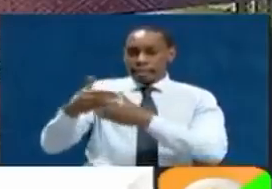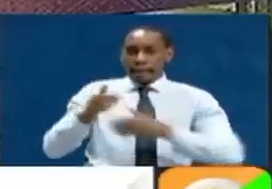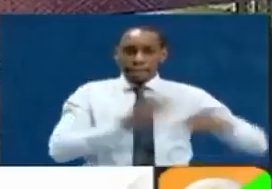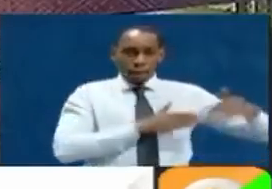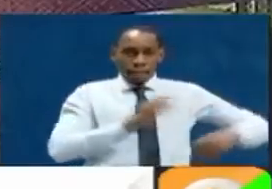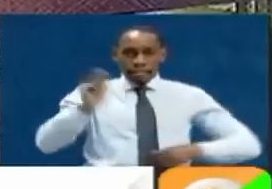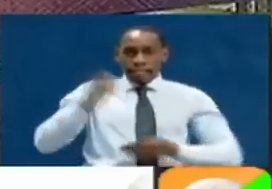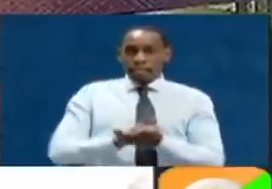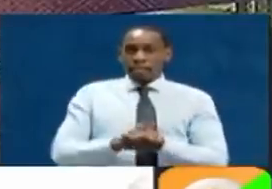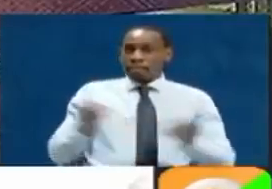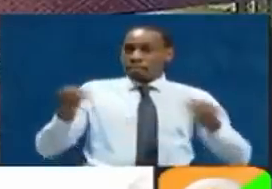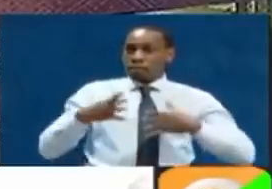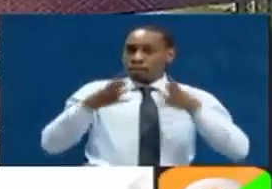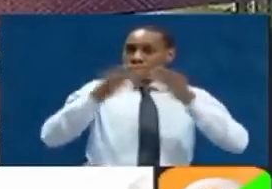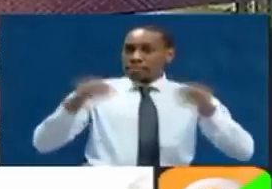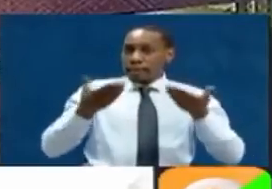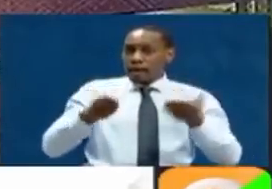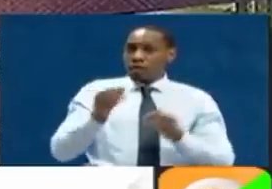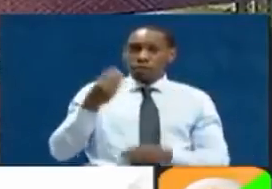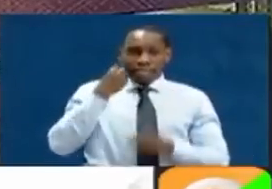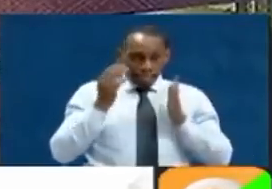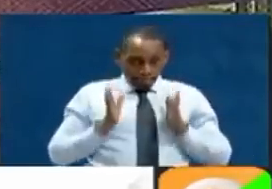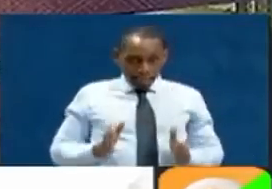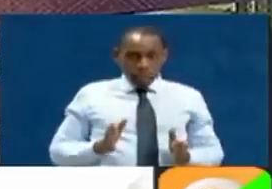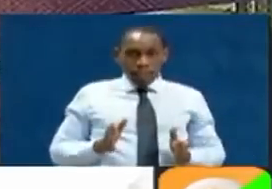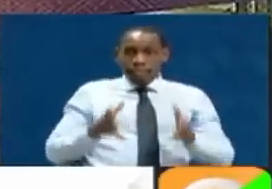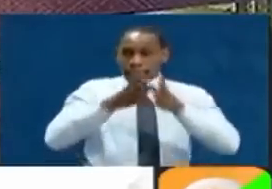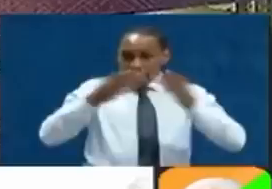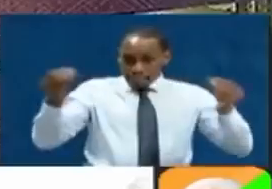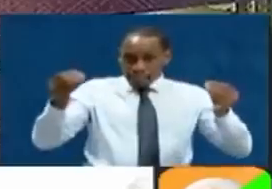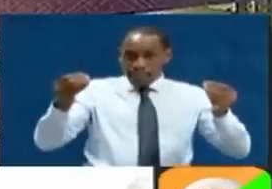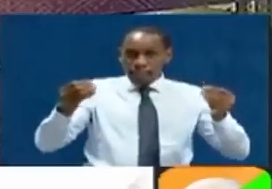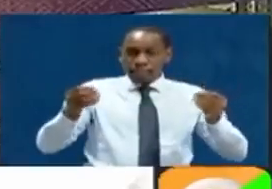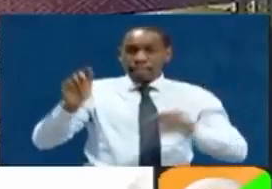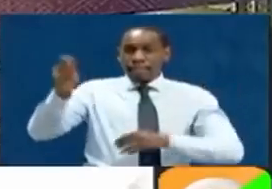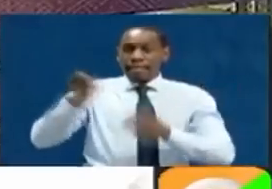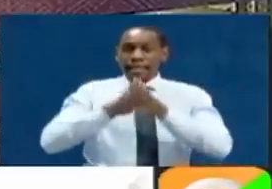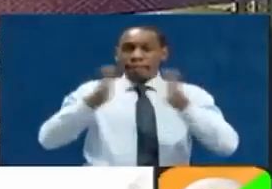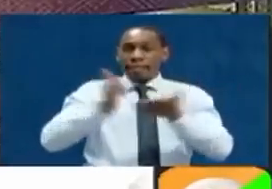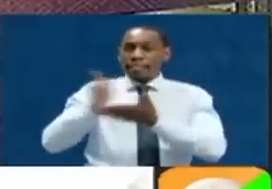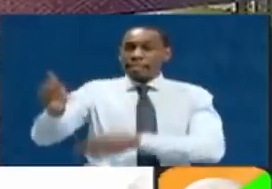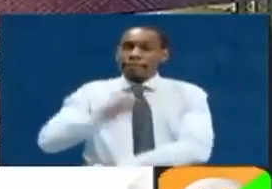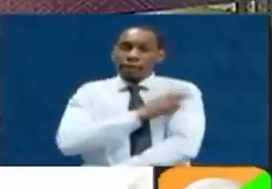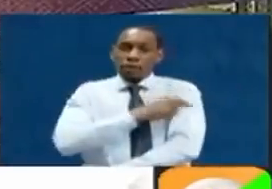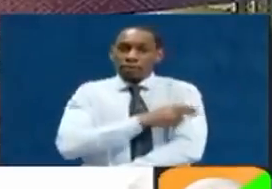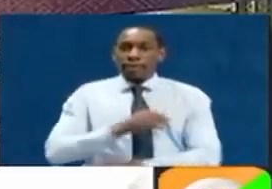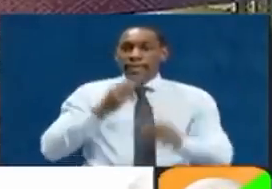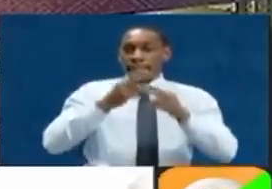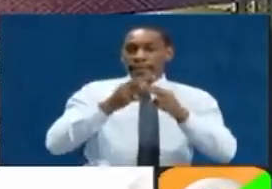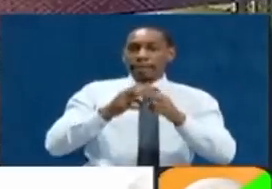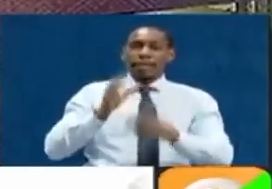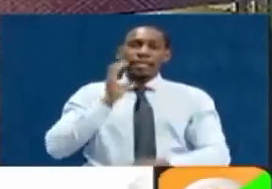Kenya. The puzzling mystery, however, is how does a patient disappear from Kenya's largest referral hospital, that's